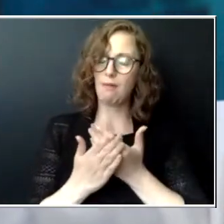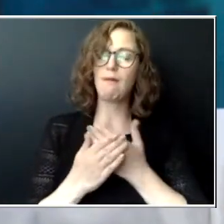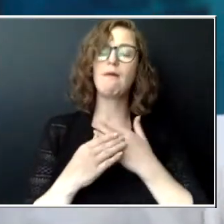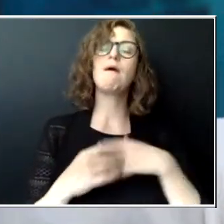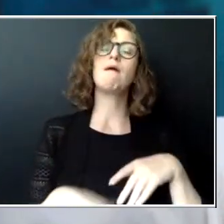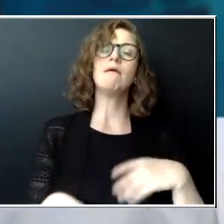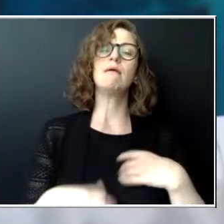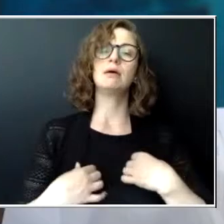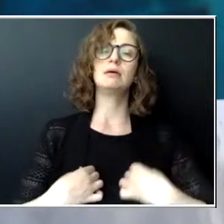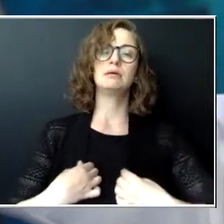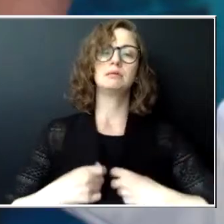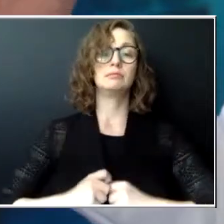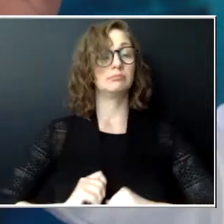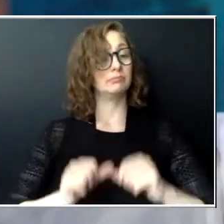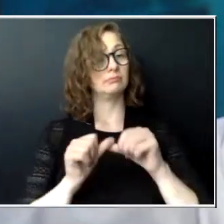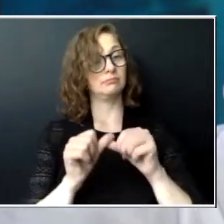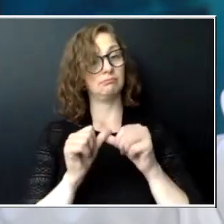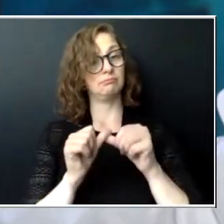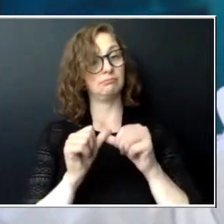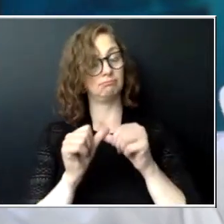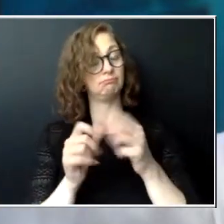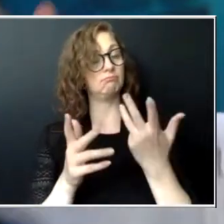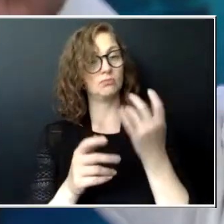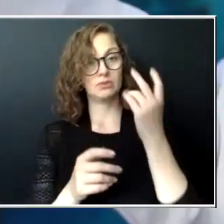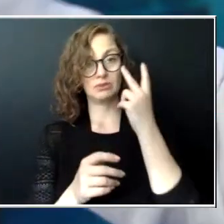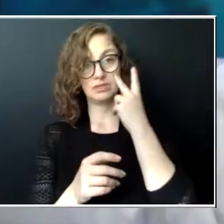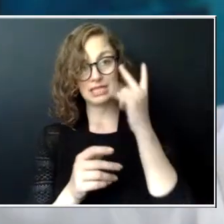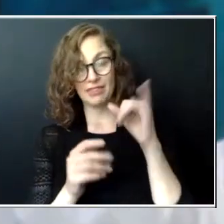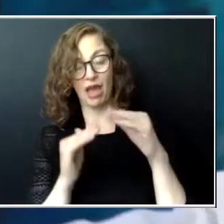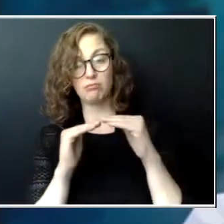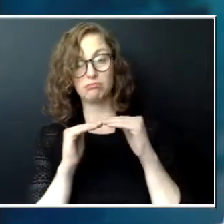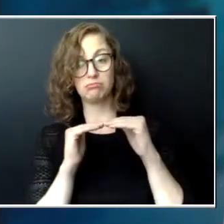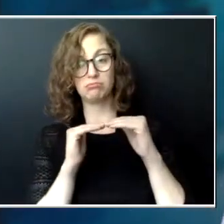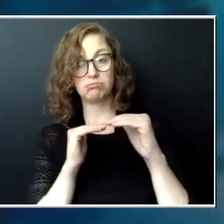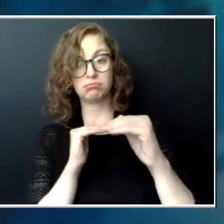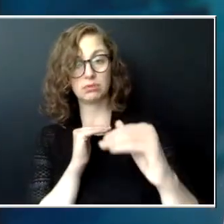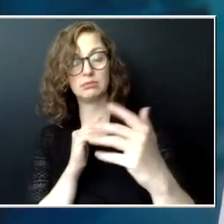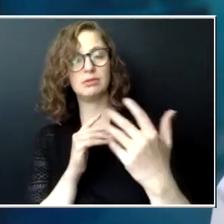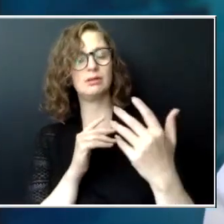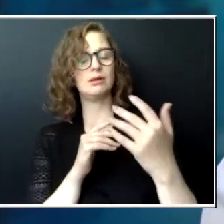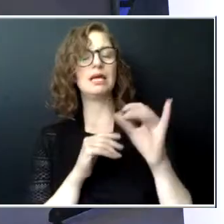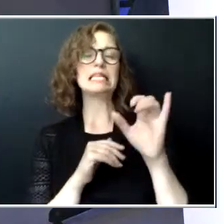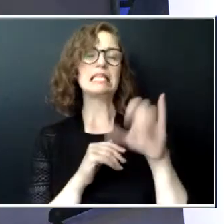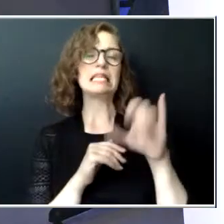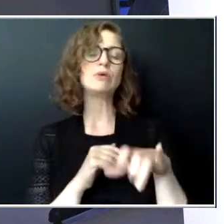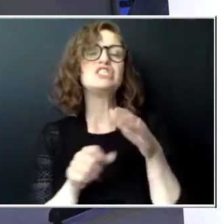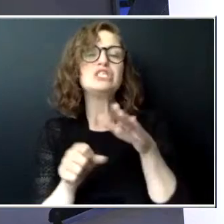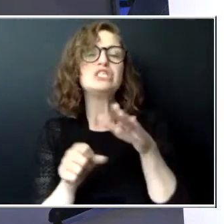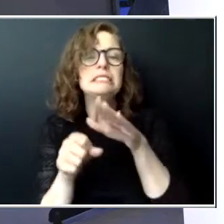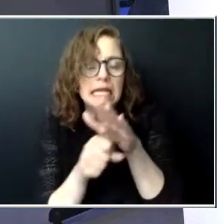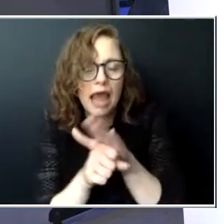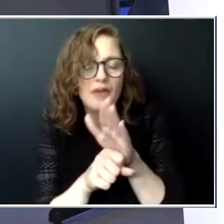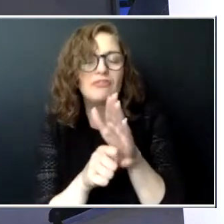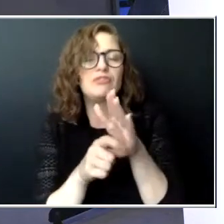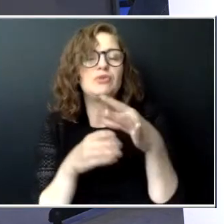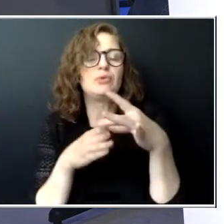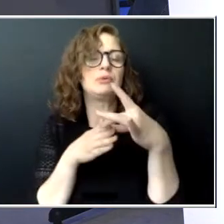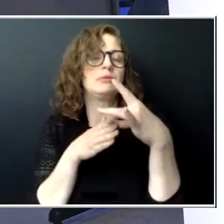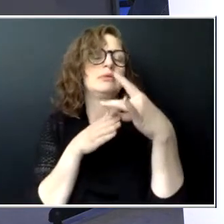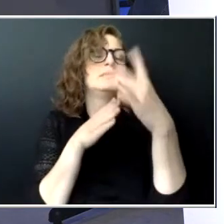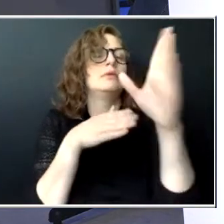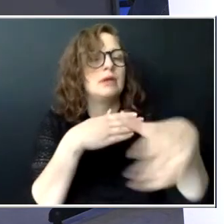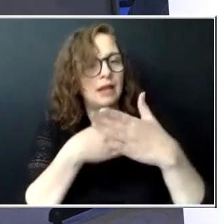continued to maintain that response, which was just enough to get to the next step. Which was the stem cell transplant. Which was a stem Get cell him healthy enough to do